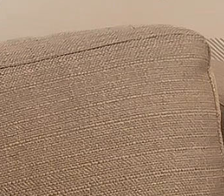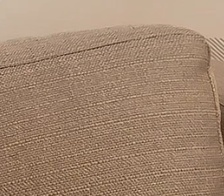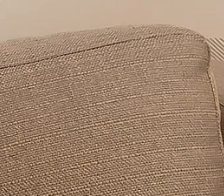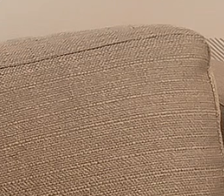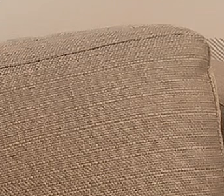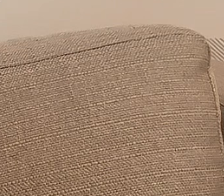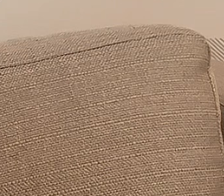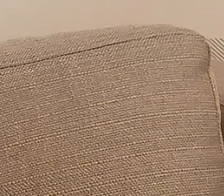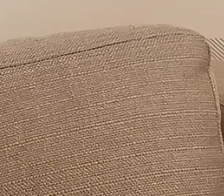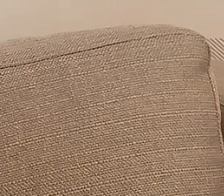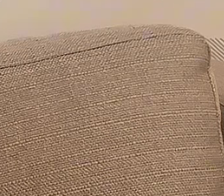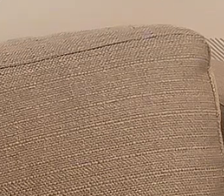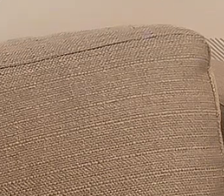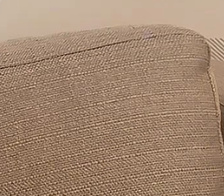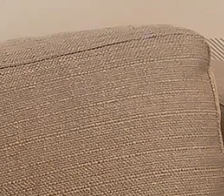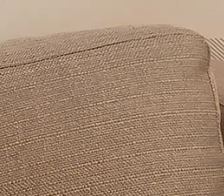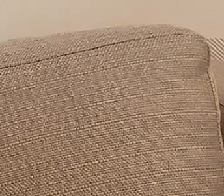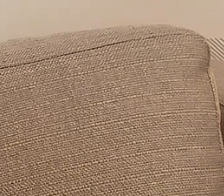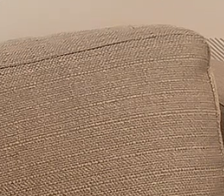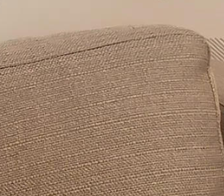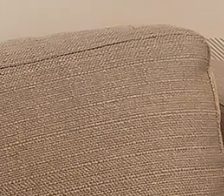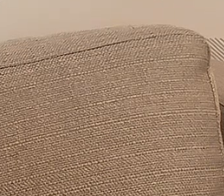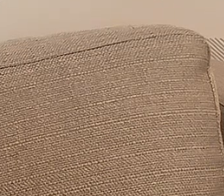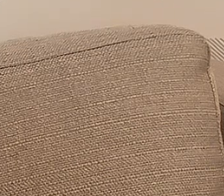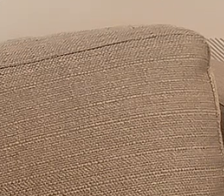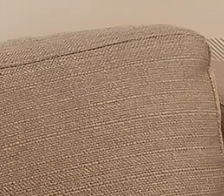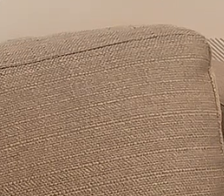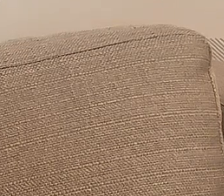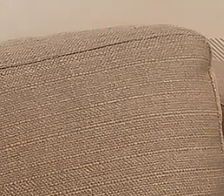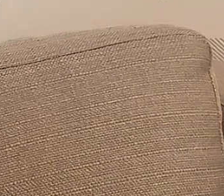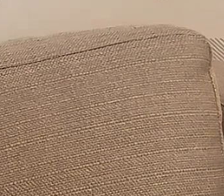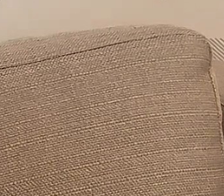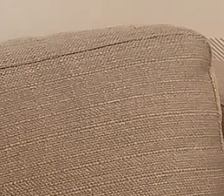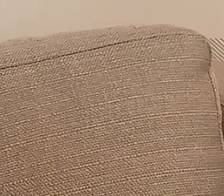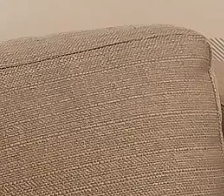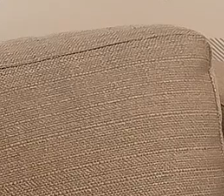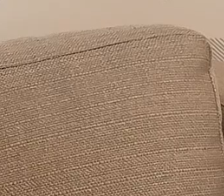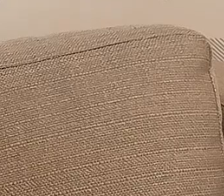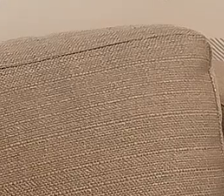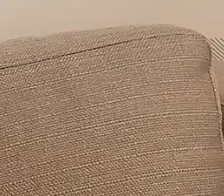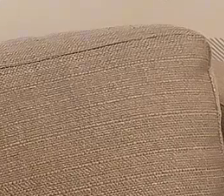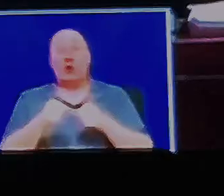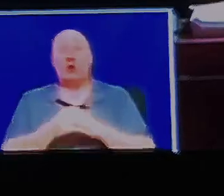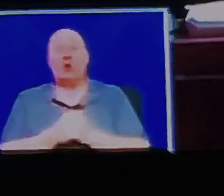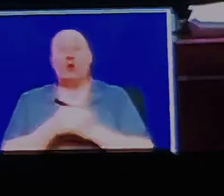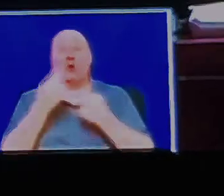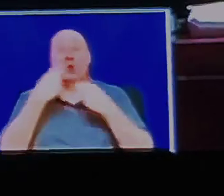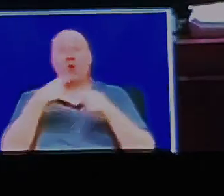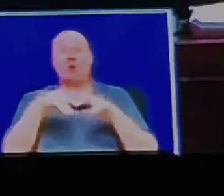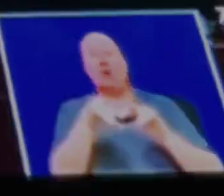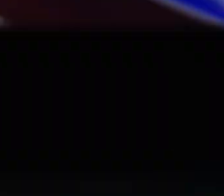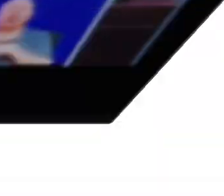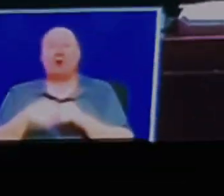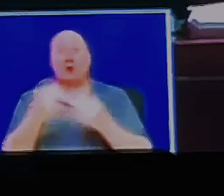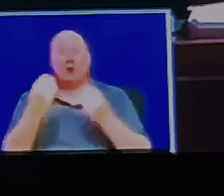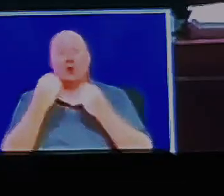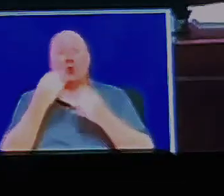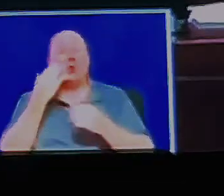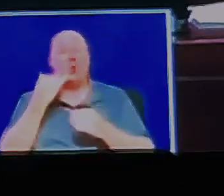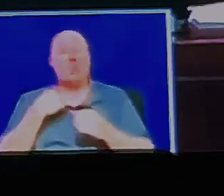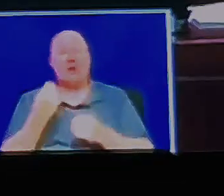Minister Pandor was sharing her thoughts and ideas before she was rudely interrupted. Let's take a listen. I was taught when I was very